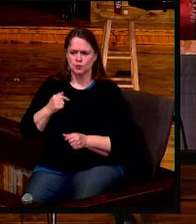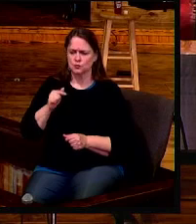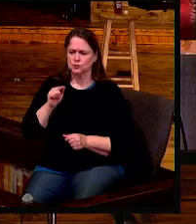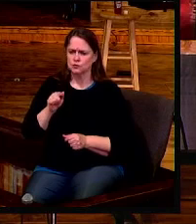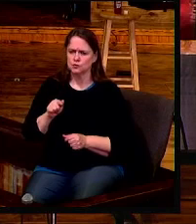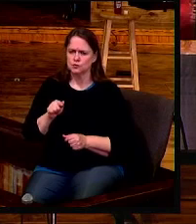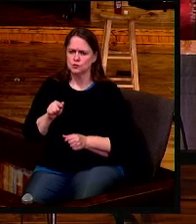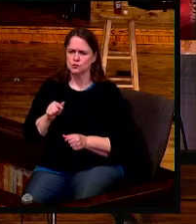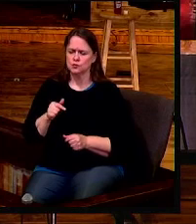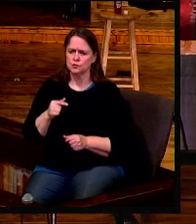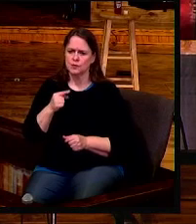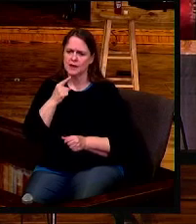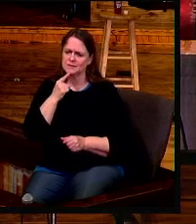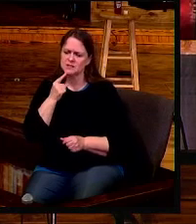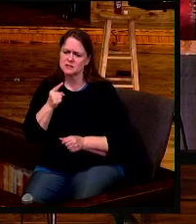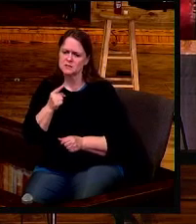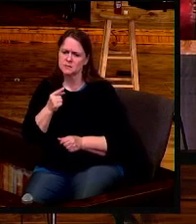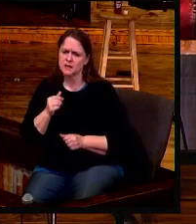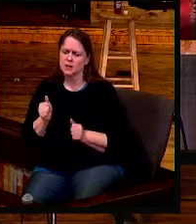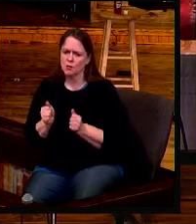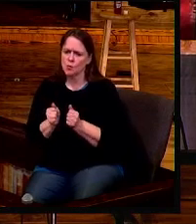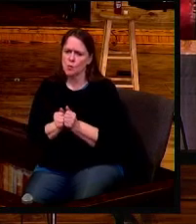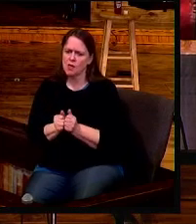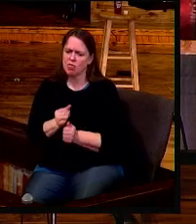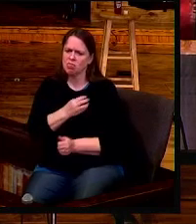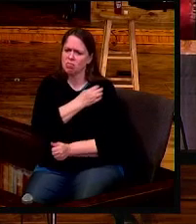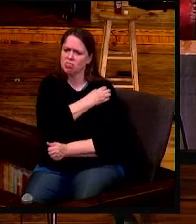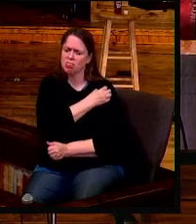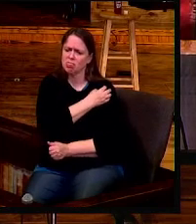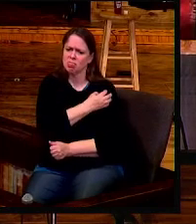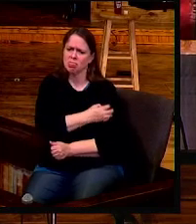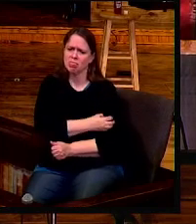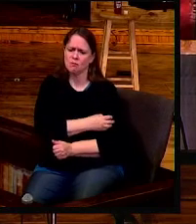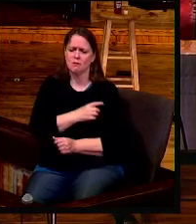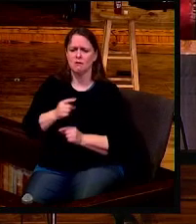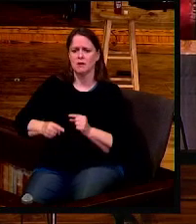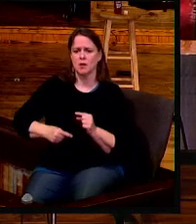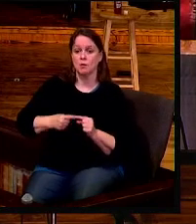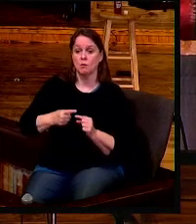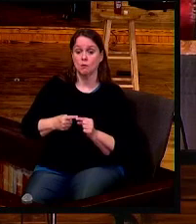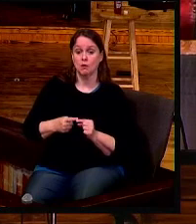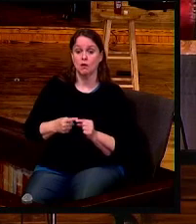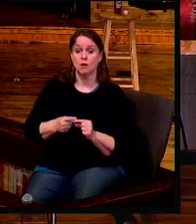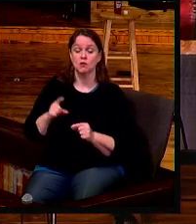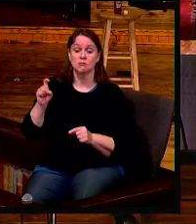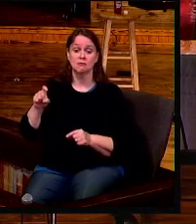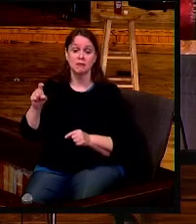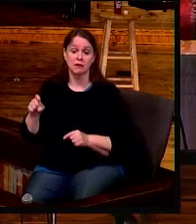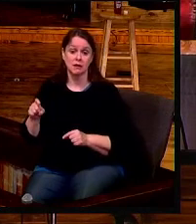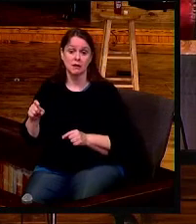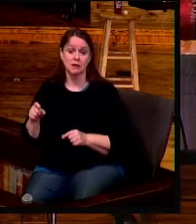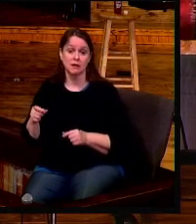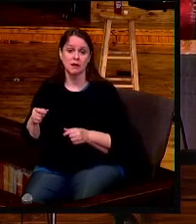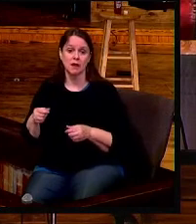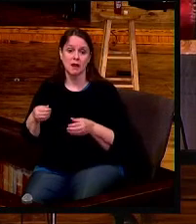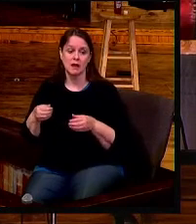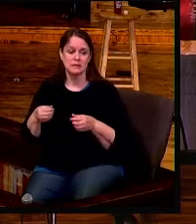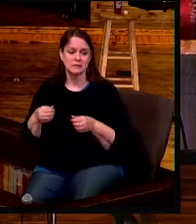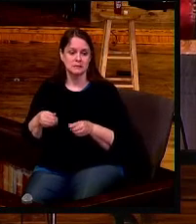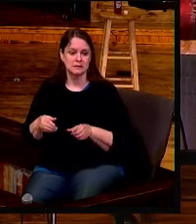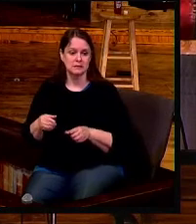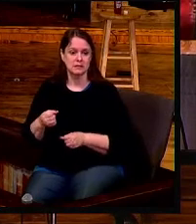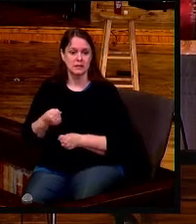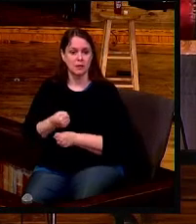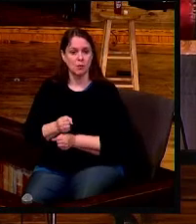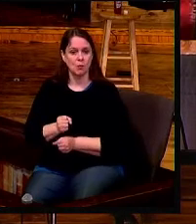authority when you're talking to employees to get the job done. Yet when you go home and you struggle to